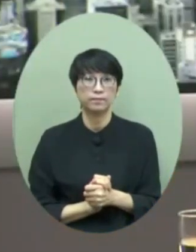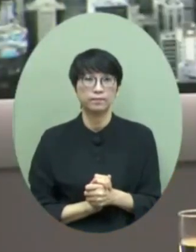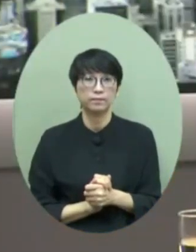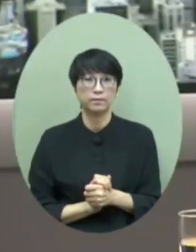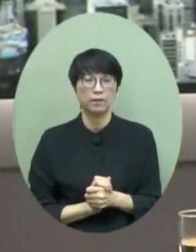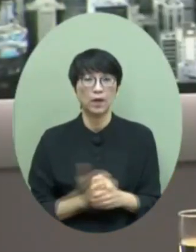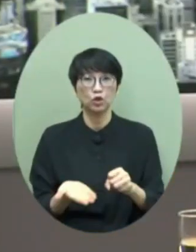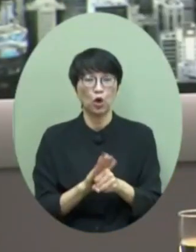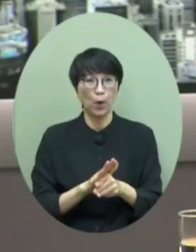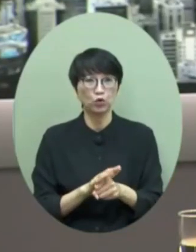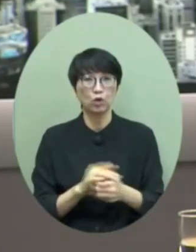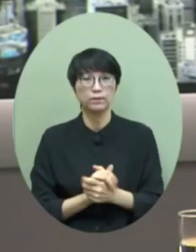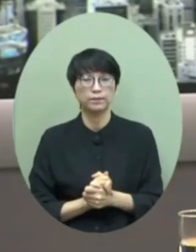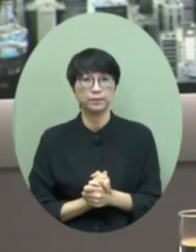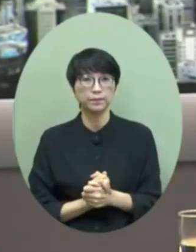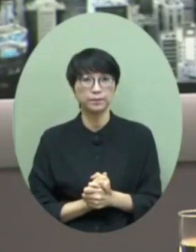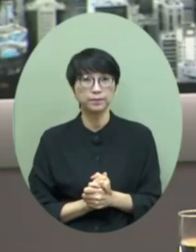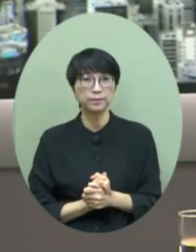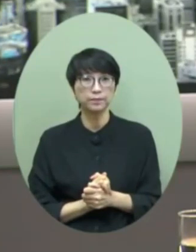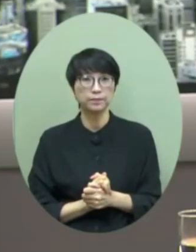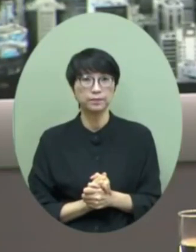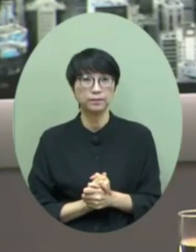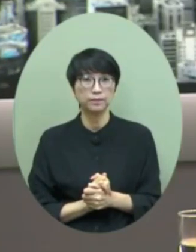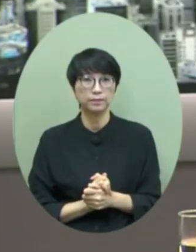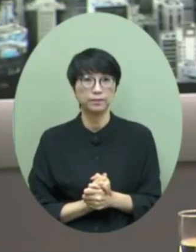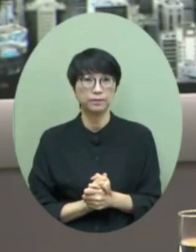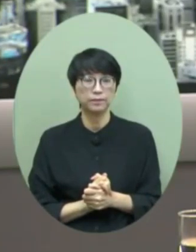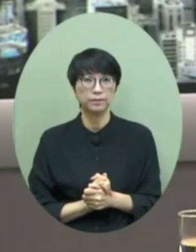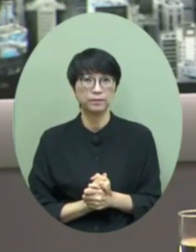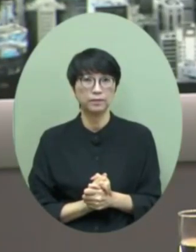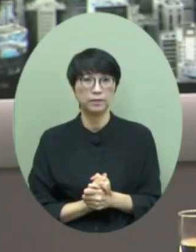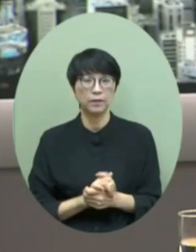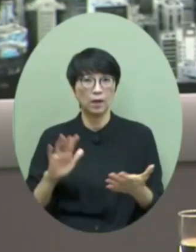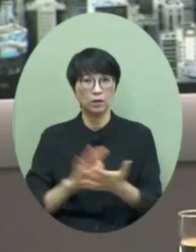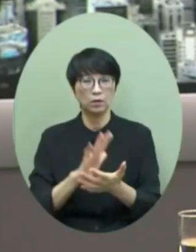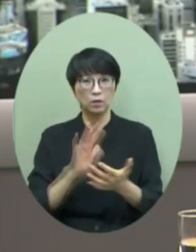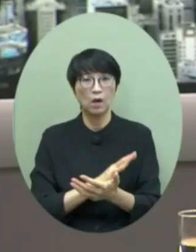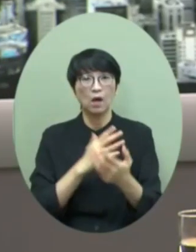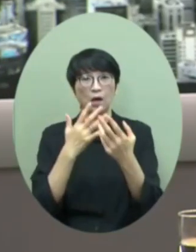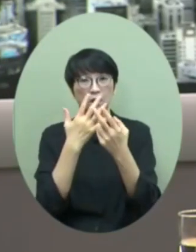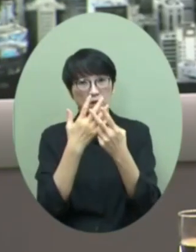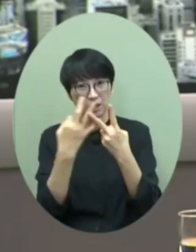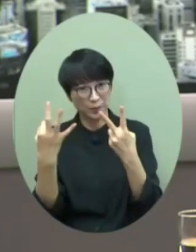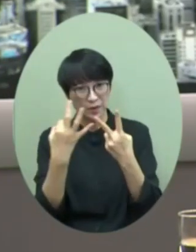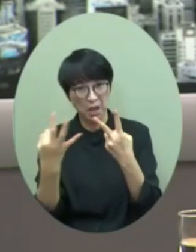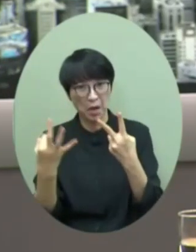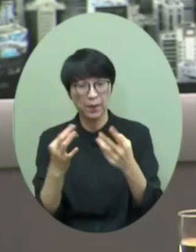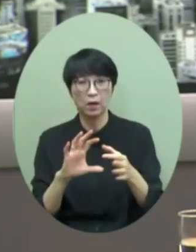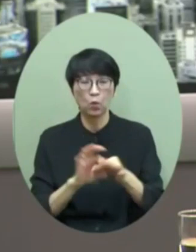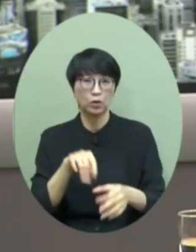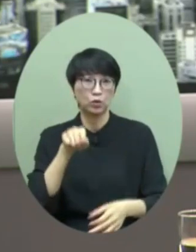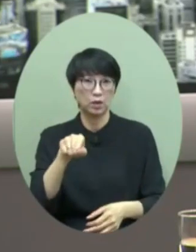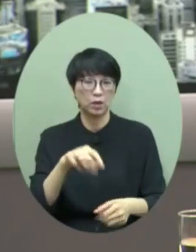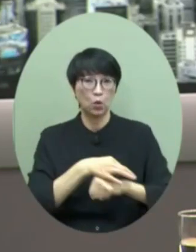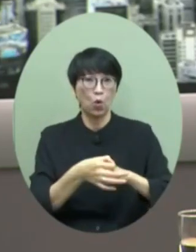It has been for 23 years that we have a vacuum in relation to protection of national security. It has